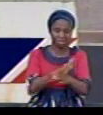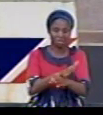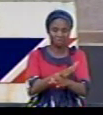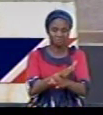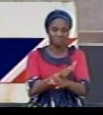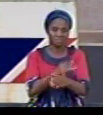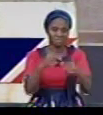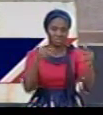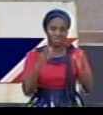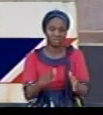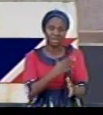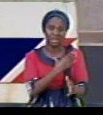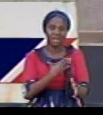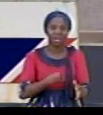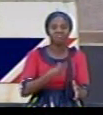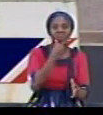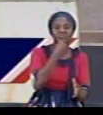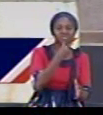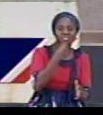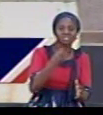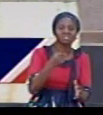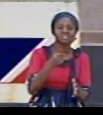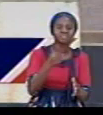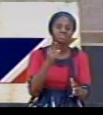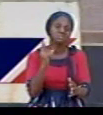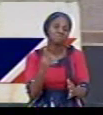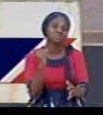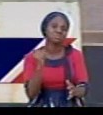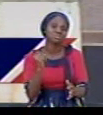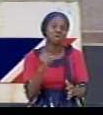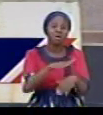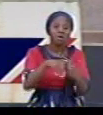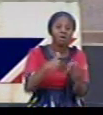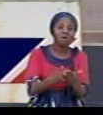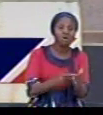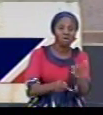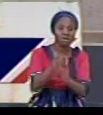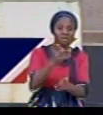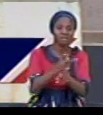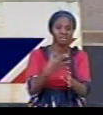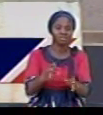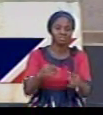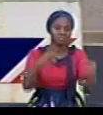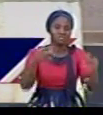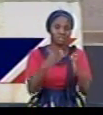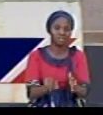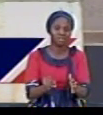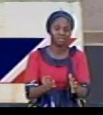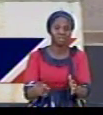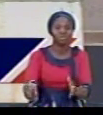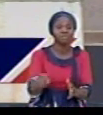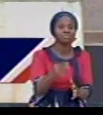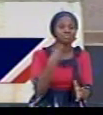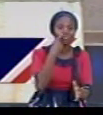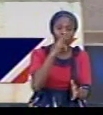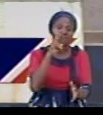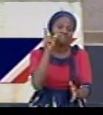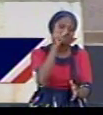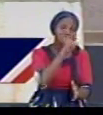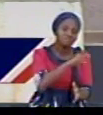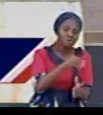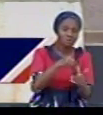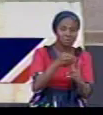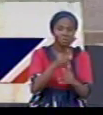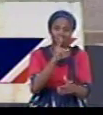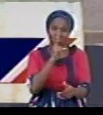and pretending ones, all the enemies, those who are fake and those who are real, he